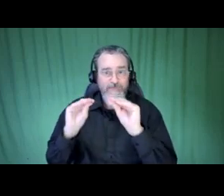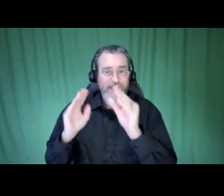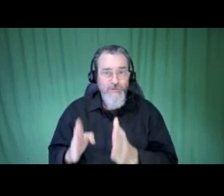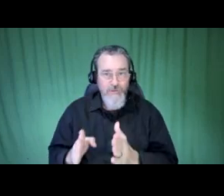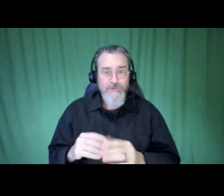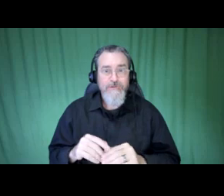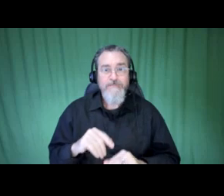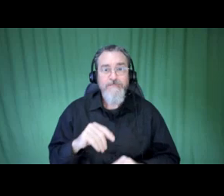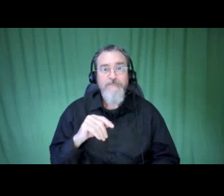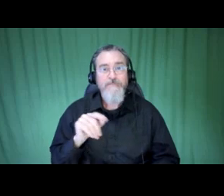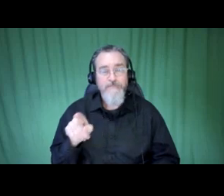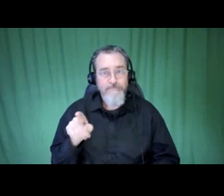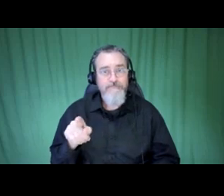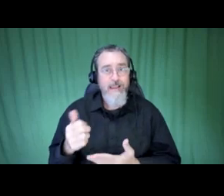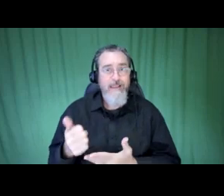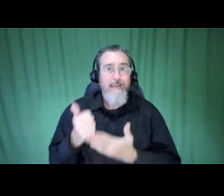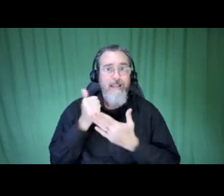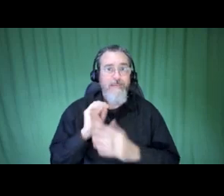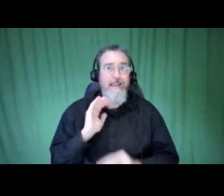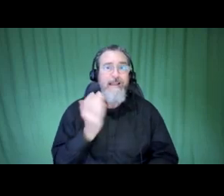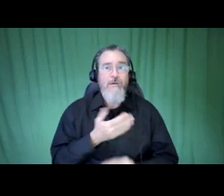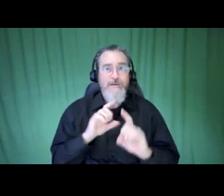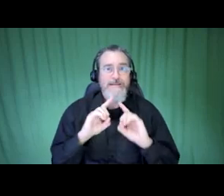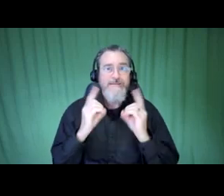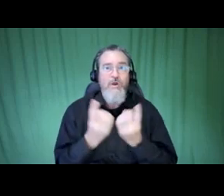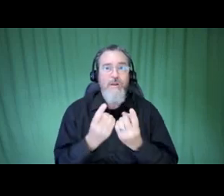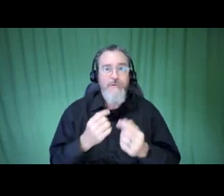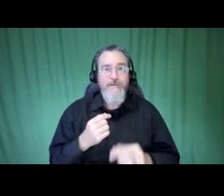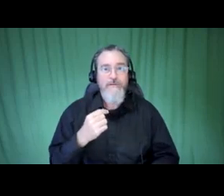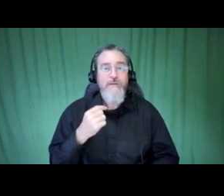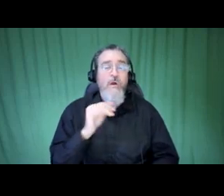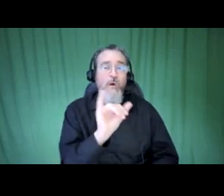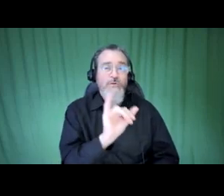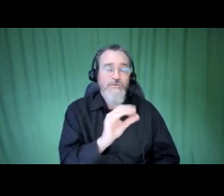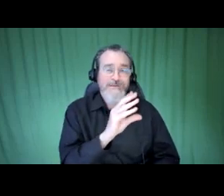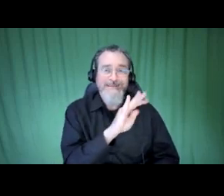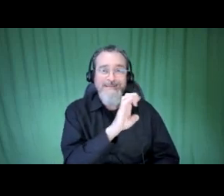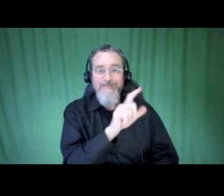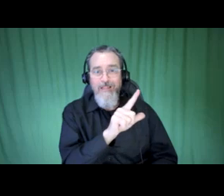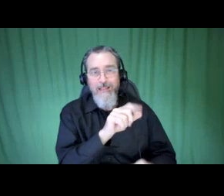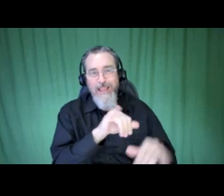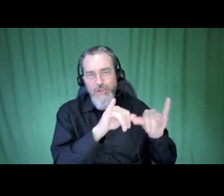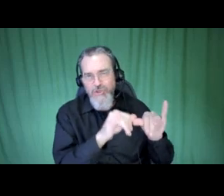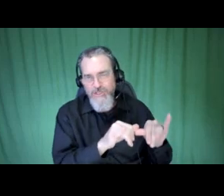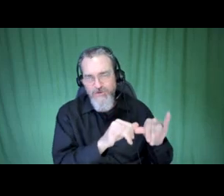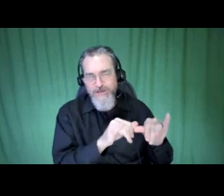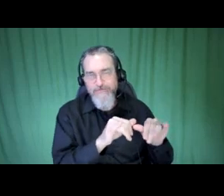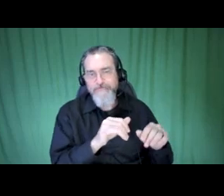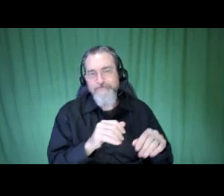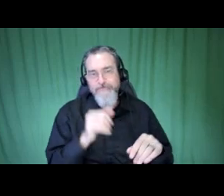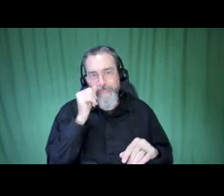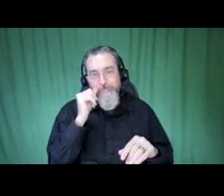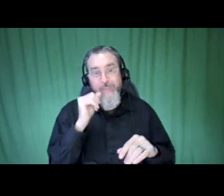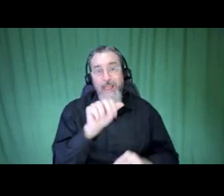systems here in our department, also in the civil engineering department at Ohio State. Abdullah Shafiz,